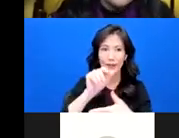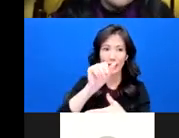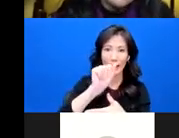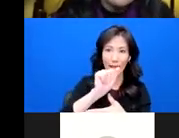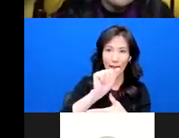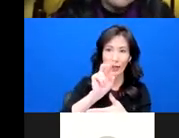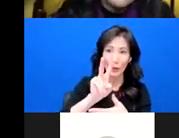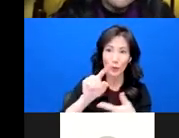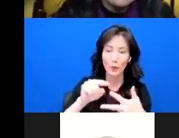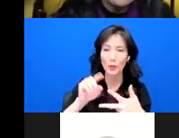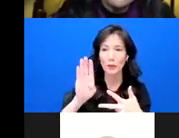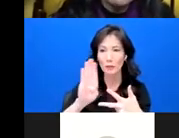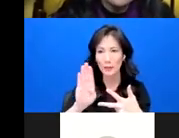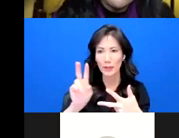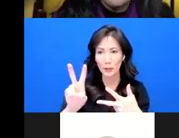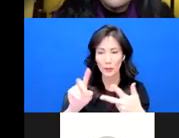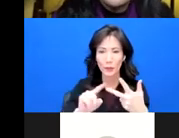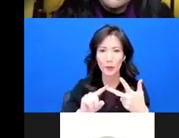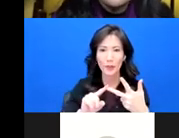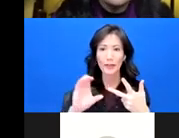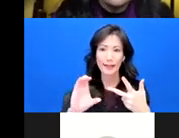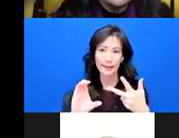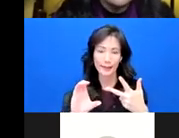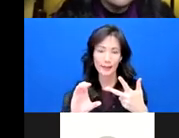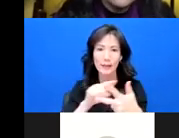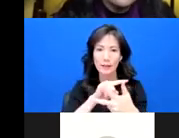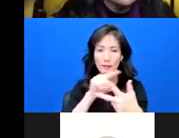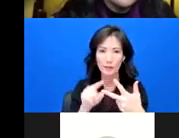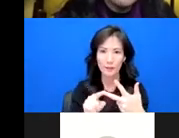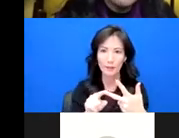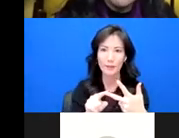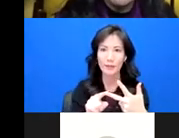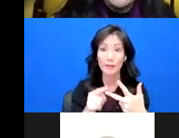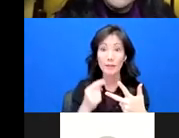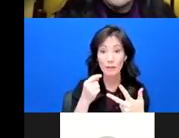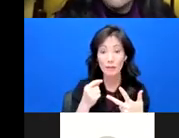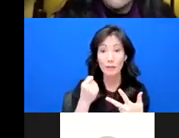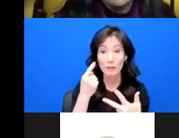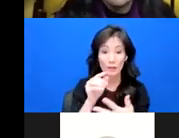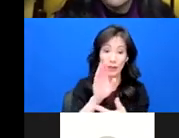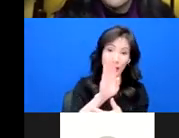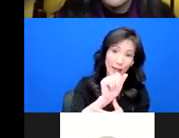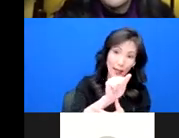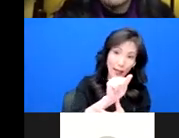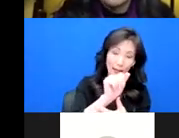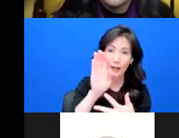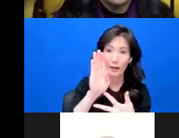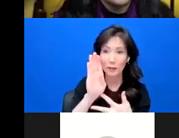plan B2, and we also have a draft plan C. And so there is a draft plan A and B, but